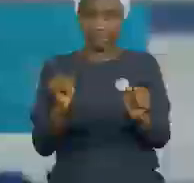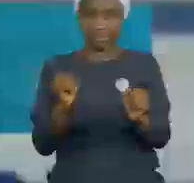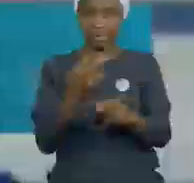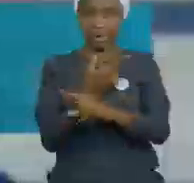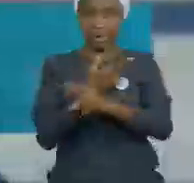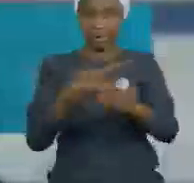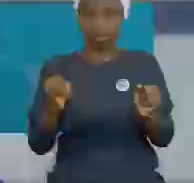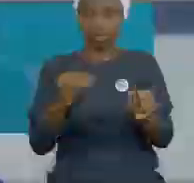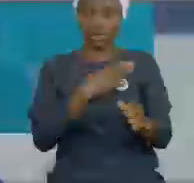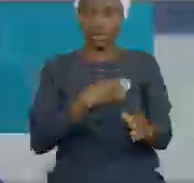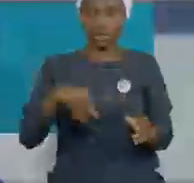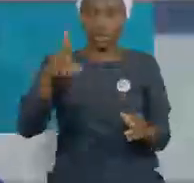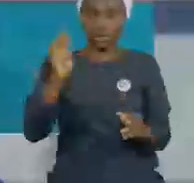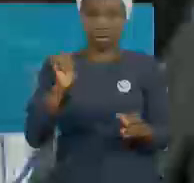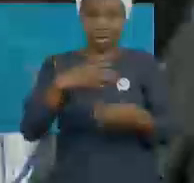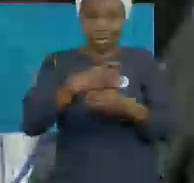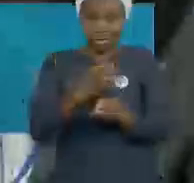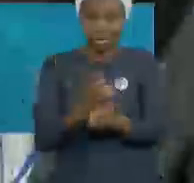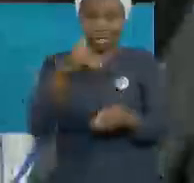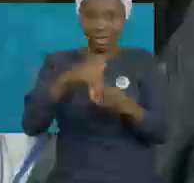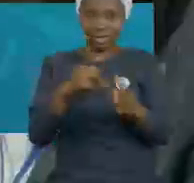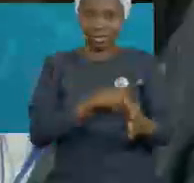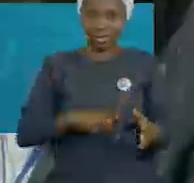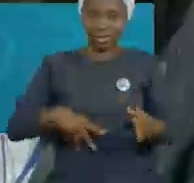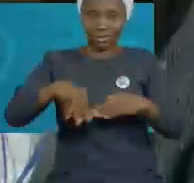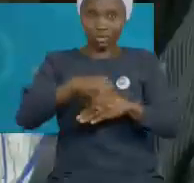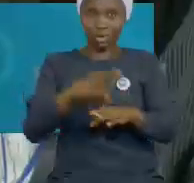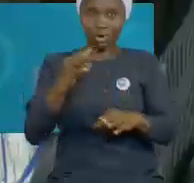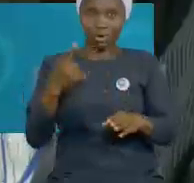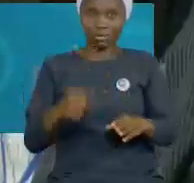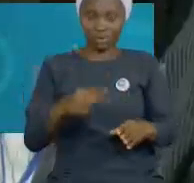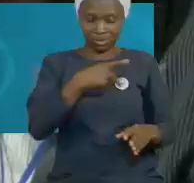the kingdom of the Prince.